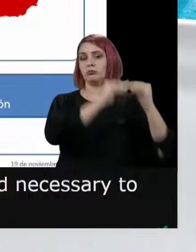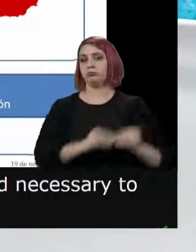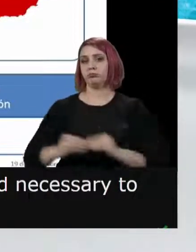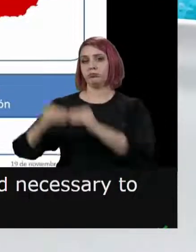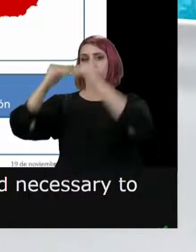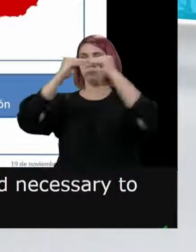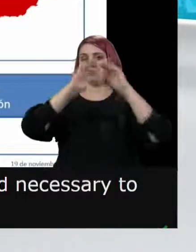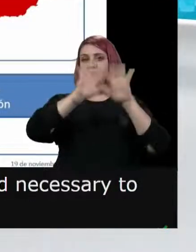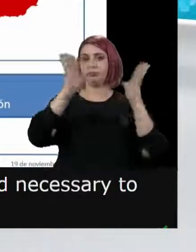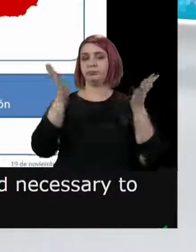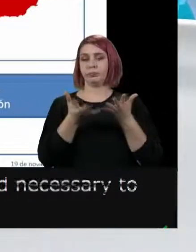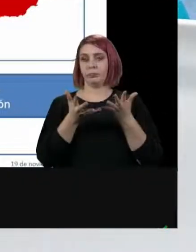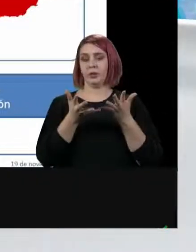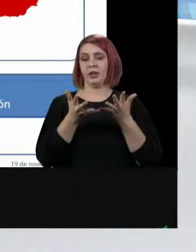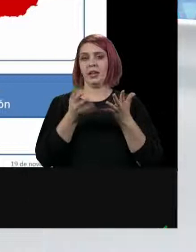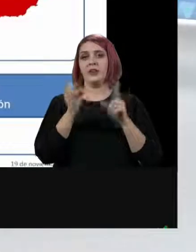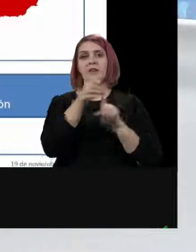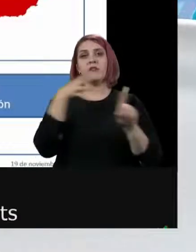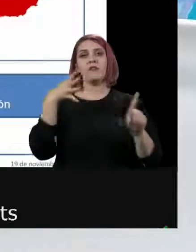collected